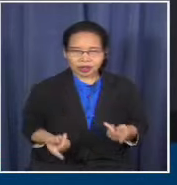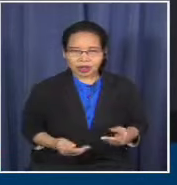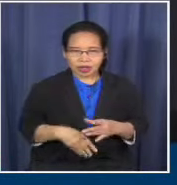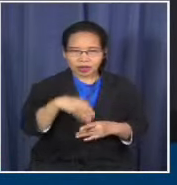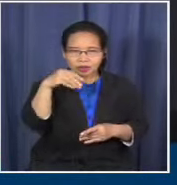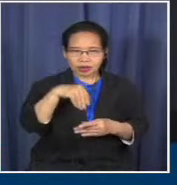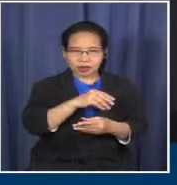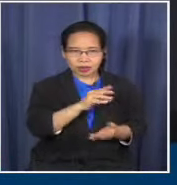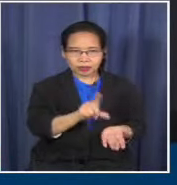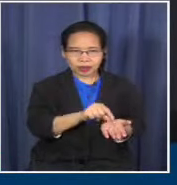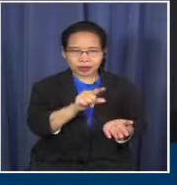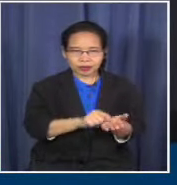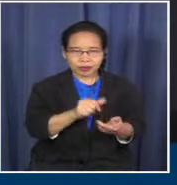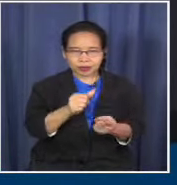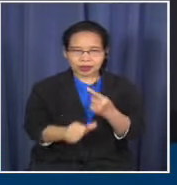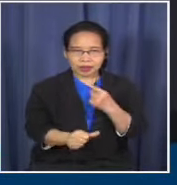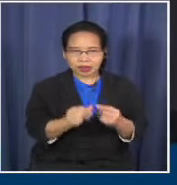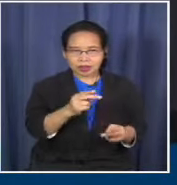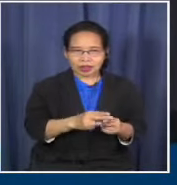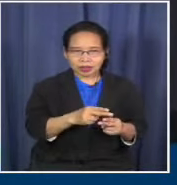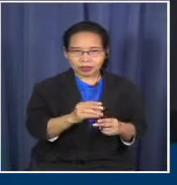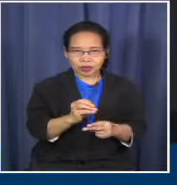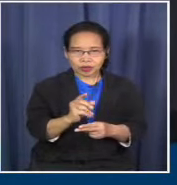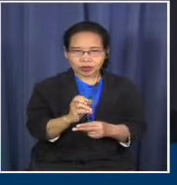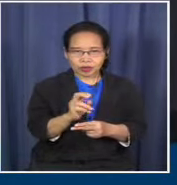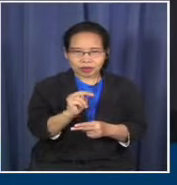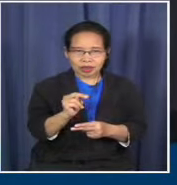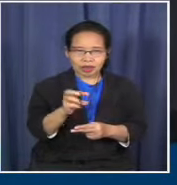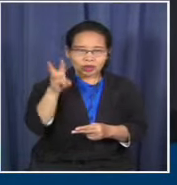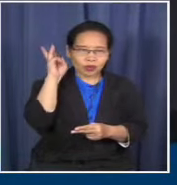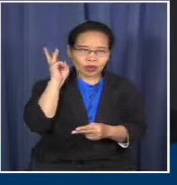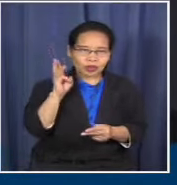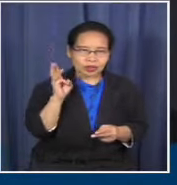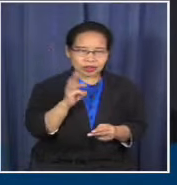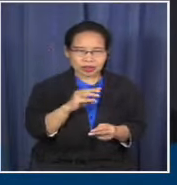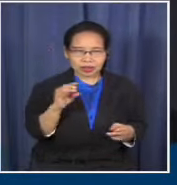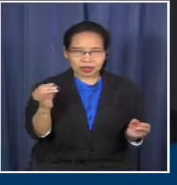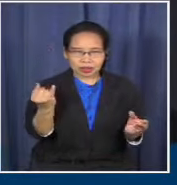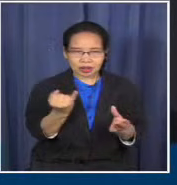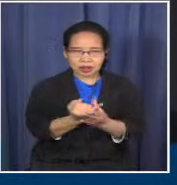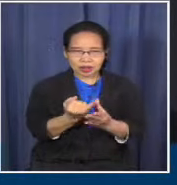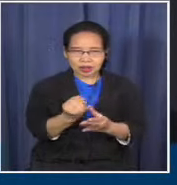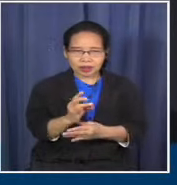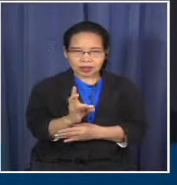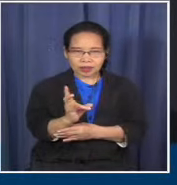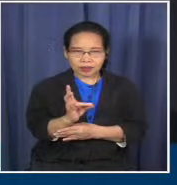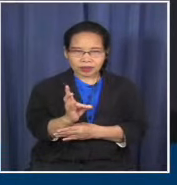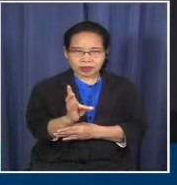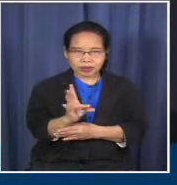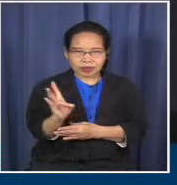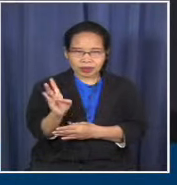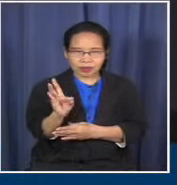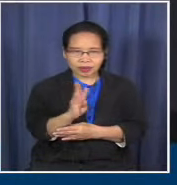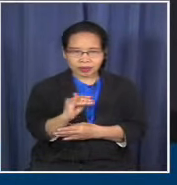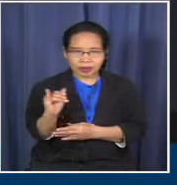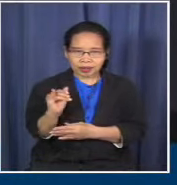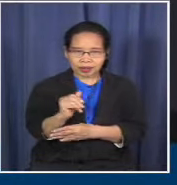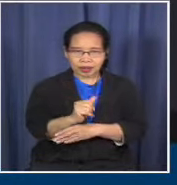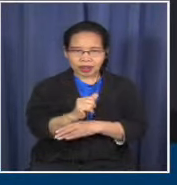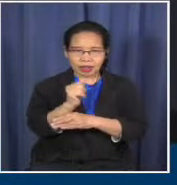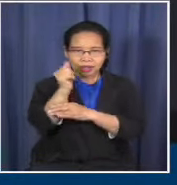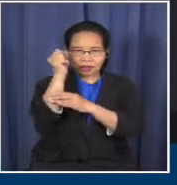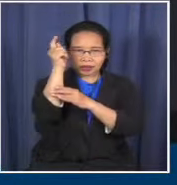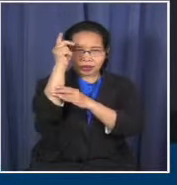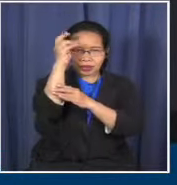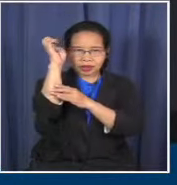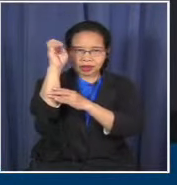in print first. The name oxygen was coined in 1777 by Antoine